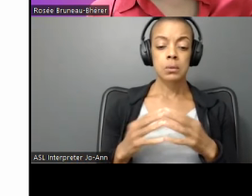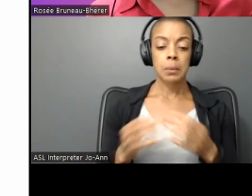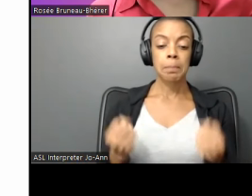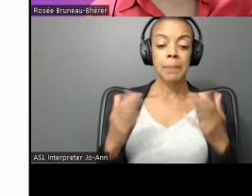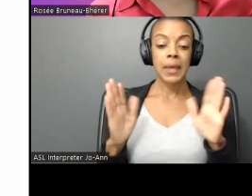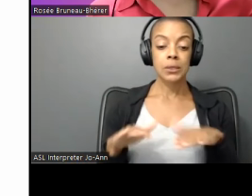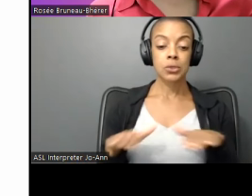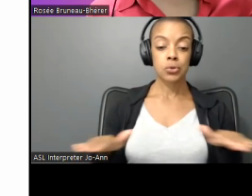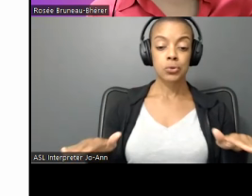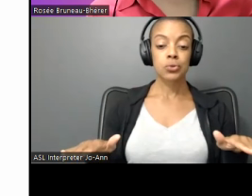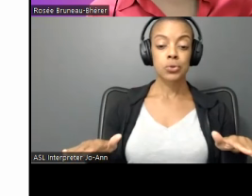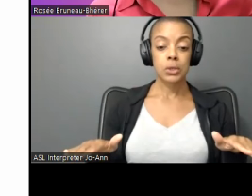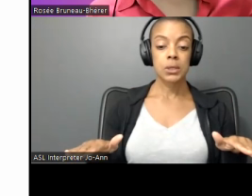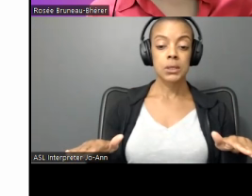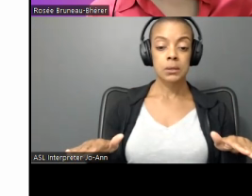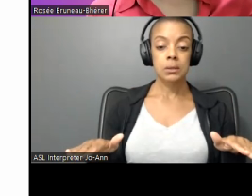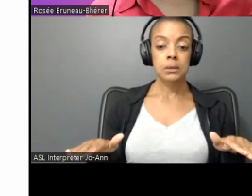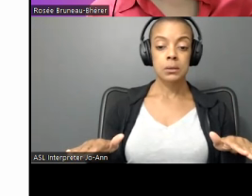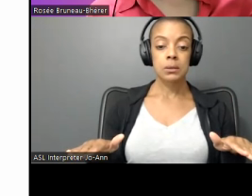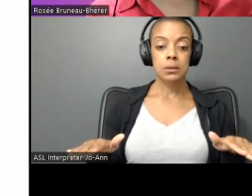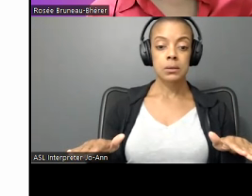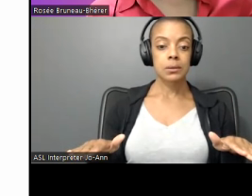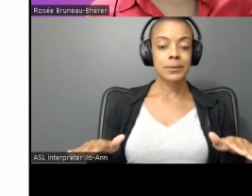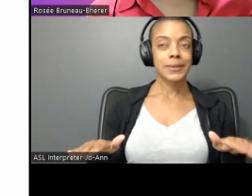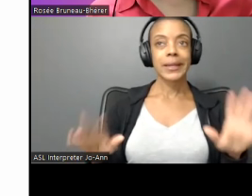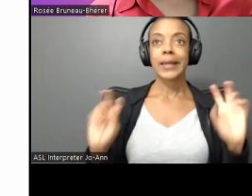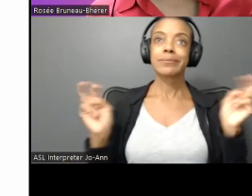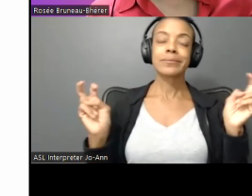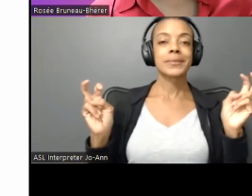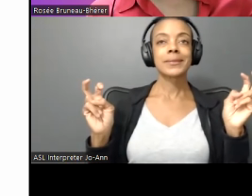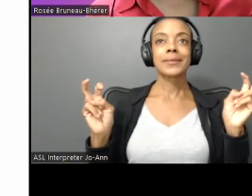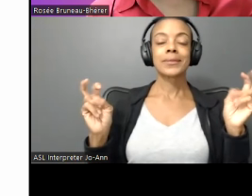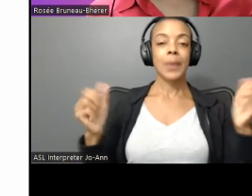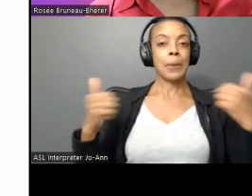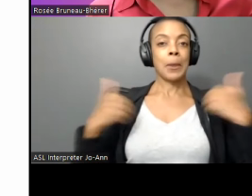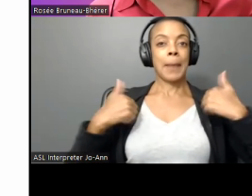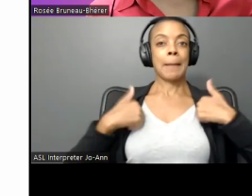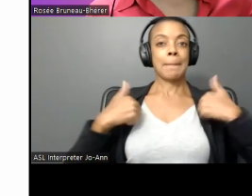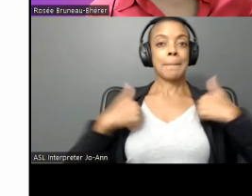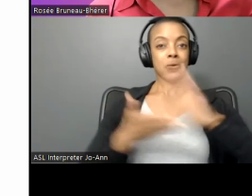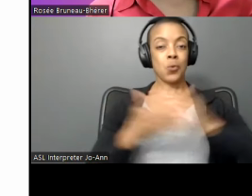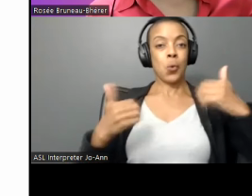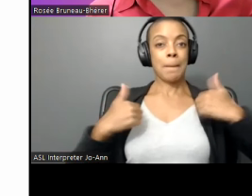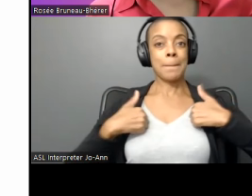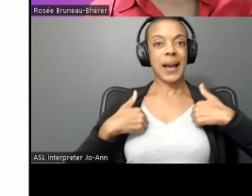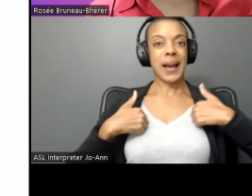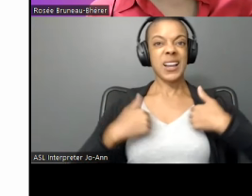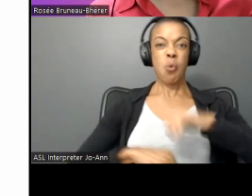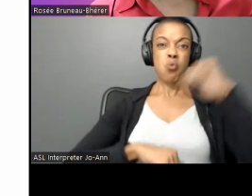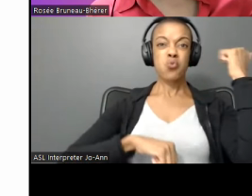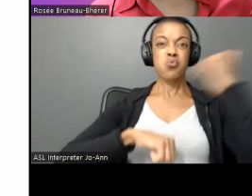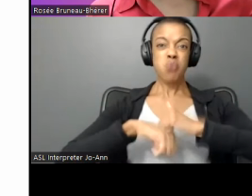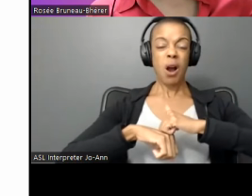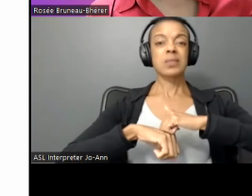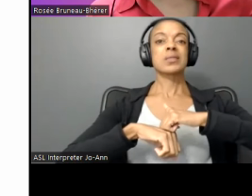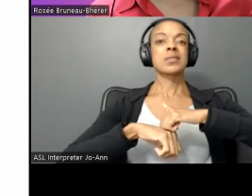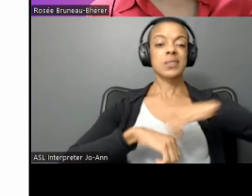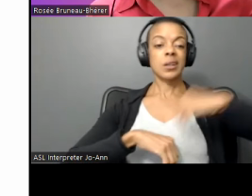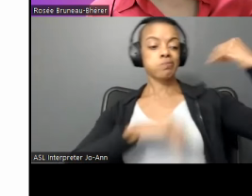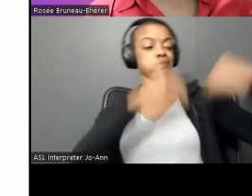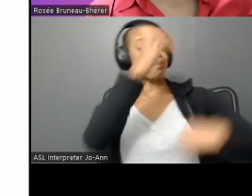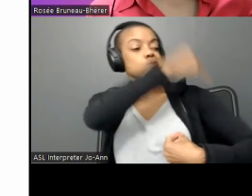have rocks in their backpacks. It slows down their development. It's not like children